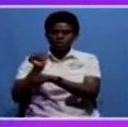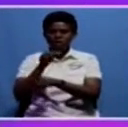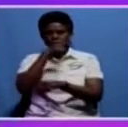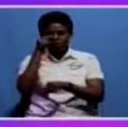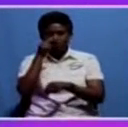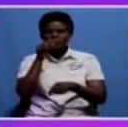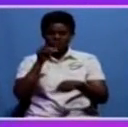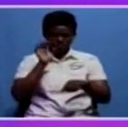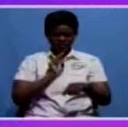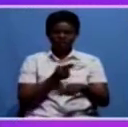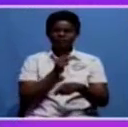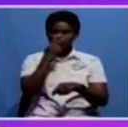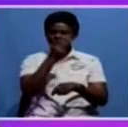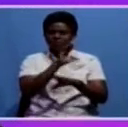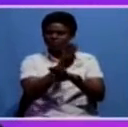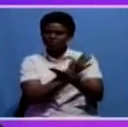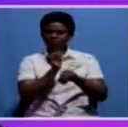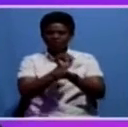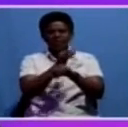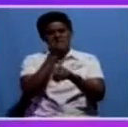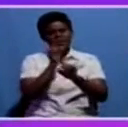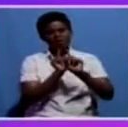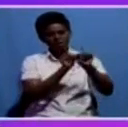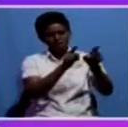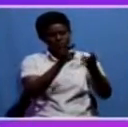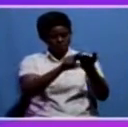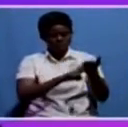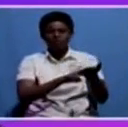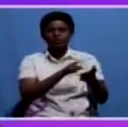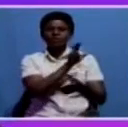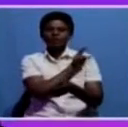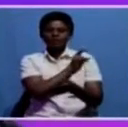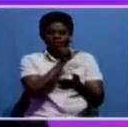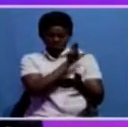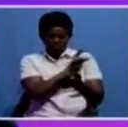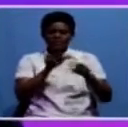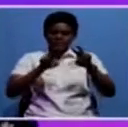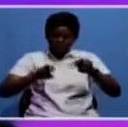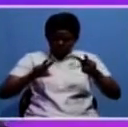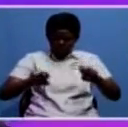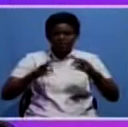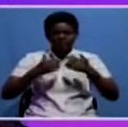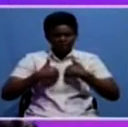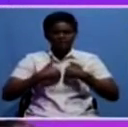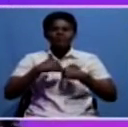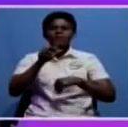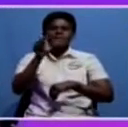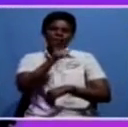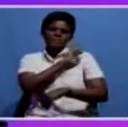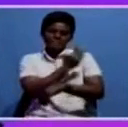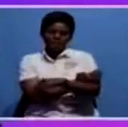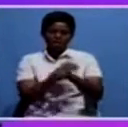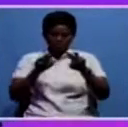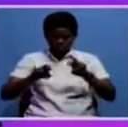seen your neighbor driving that car before. You will go to the police so that the police can verify, because they have that capacity to